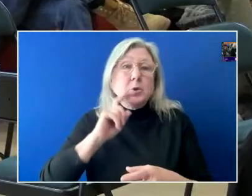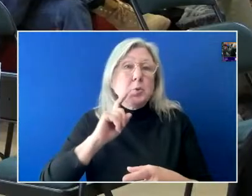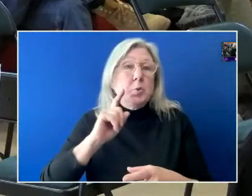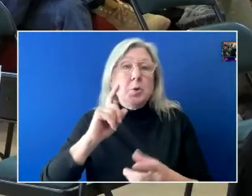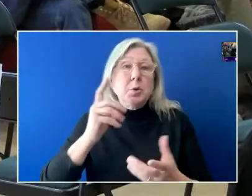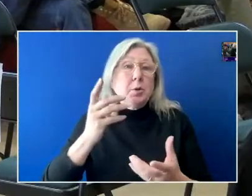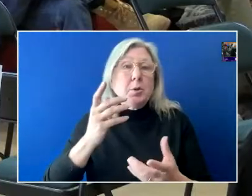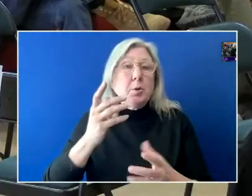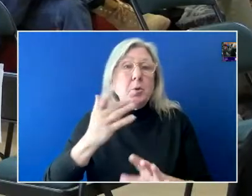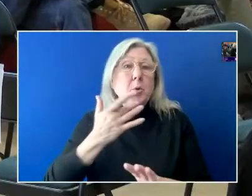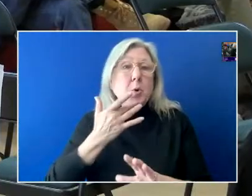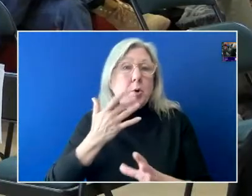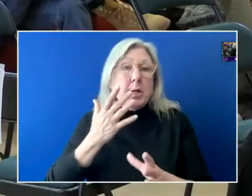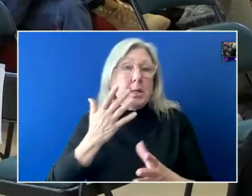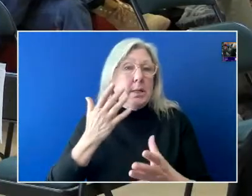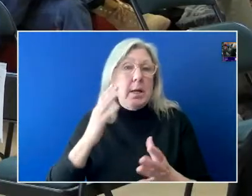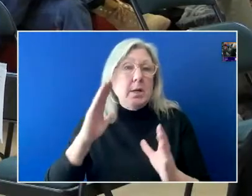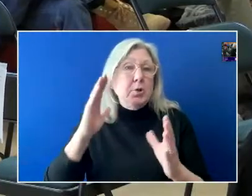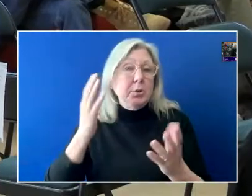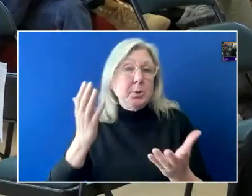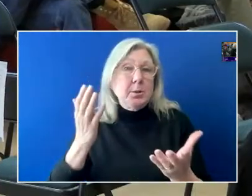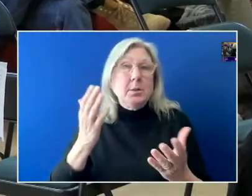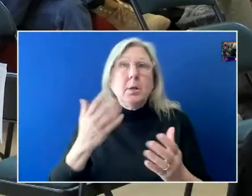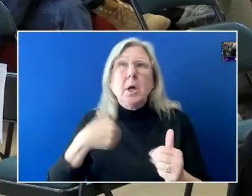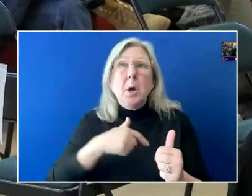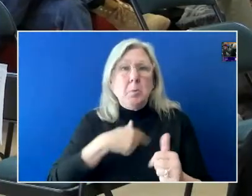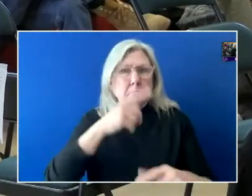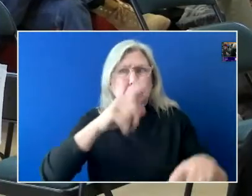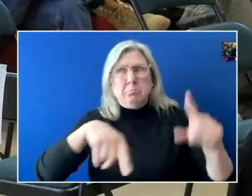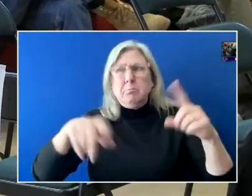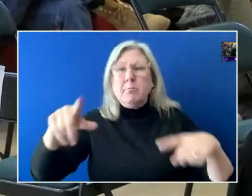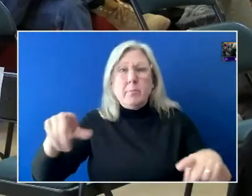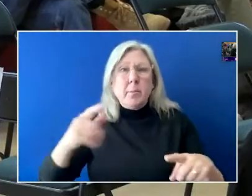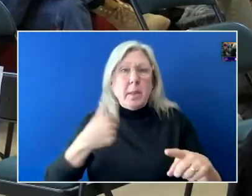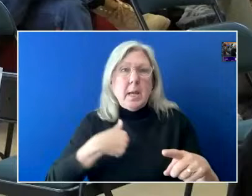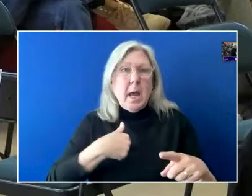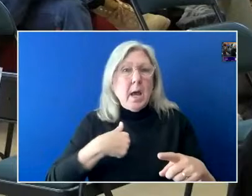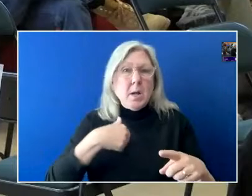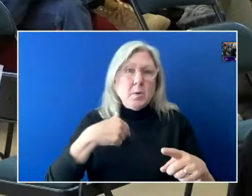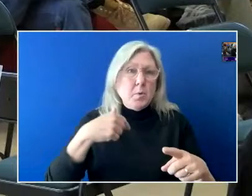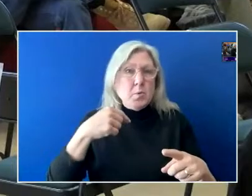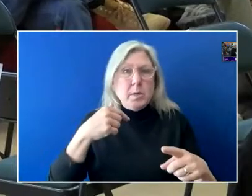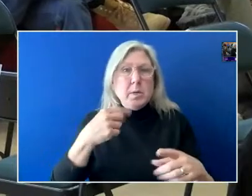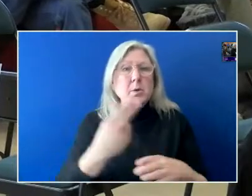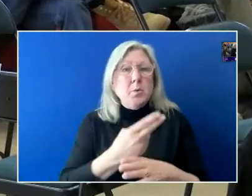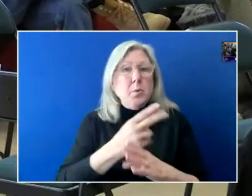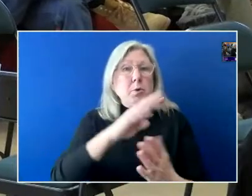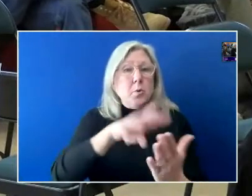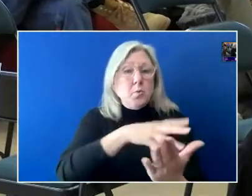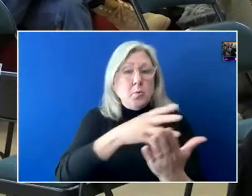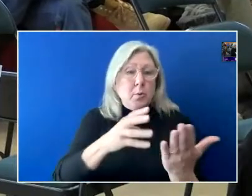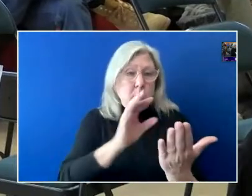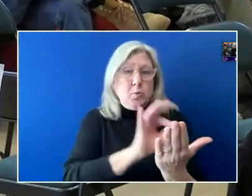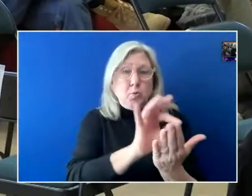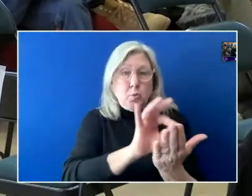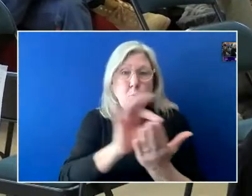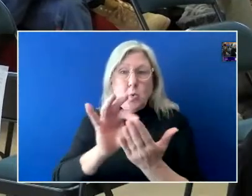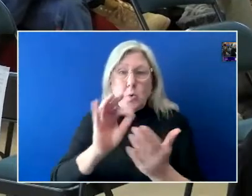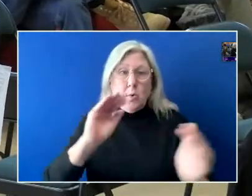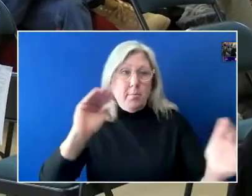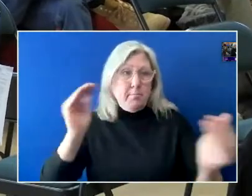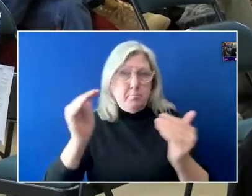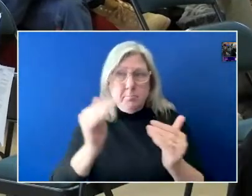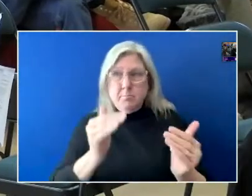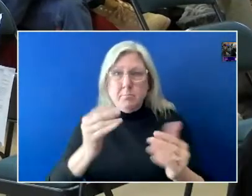board um and we weigh each uh individual usually using the rubric score um and